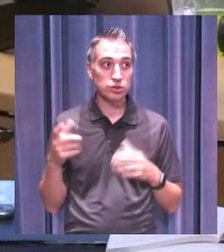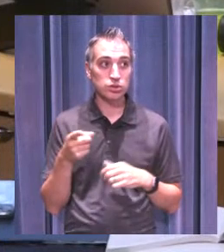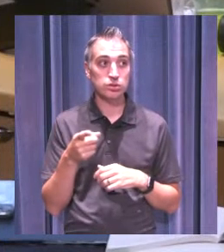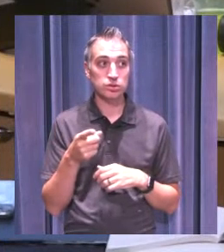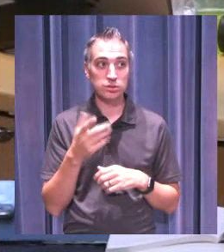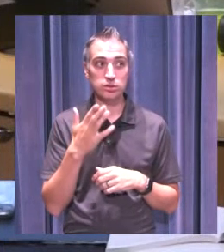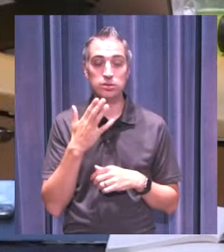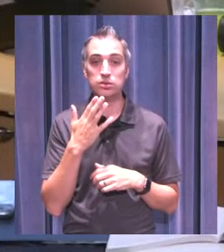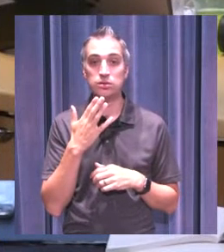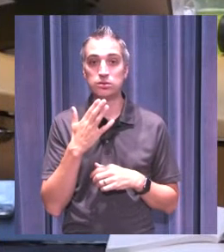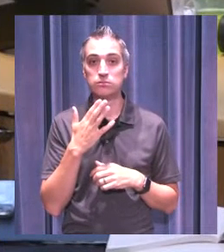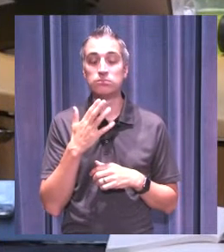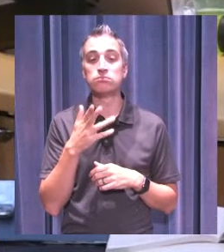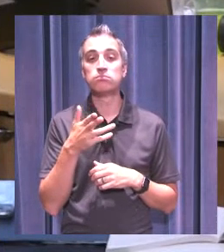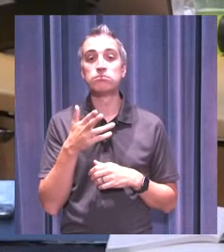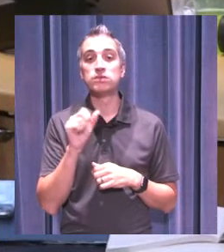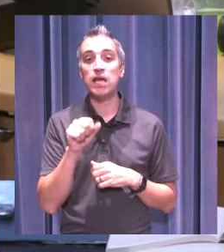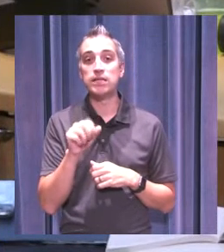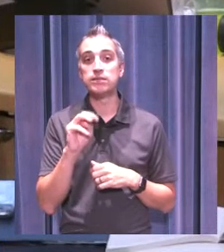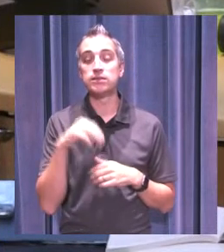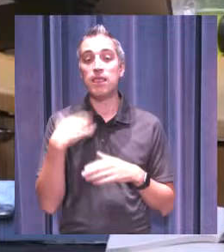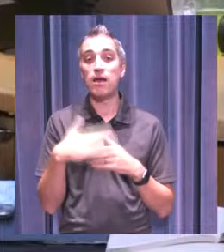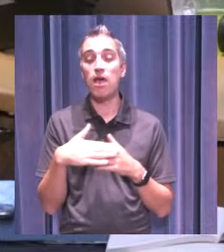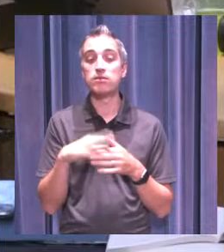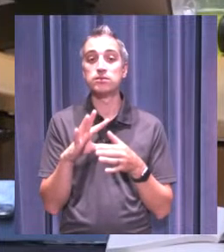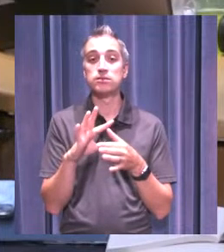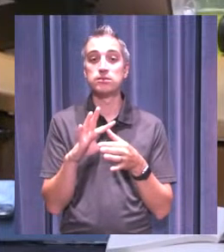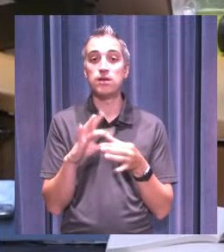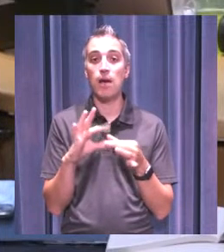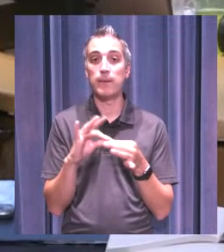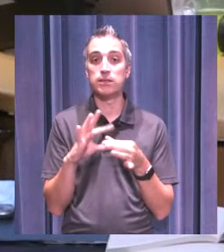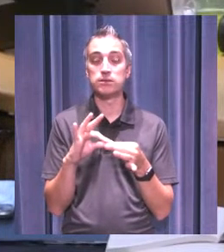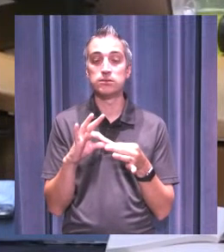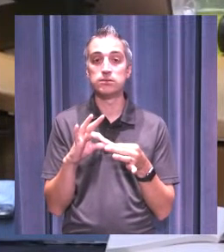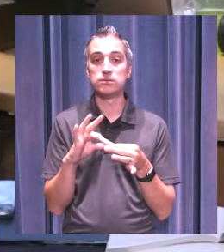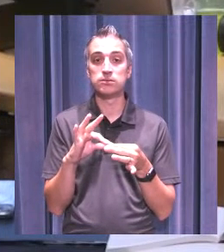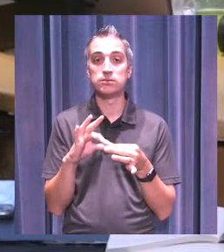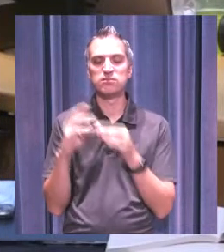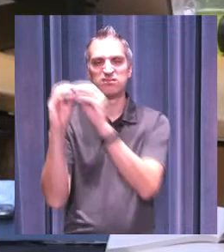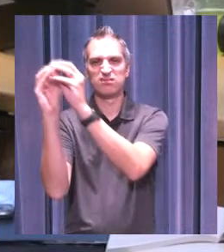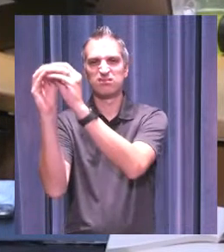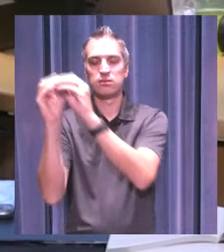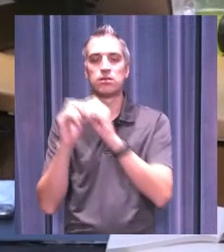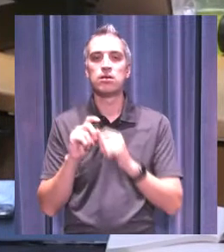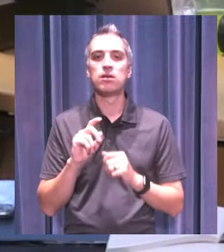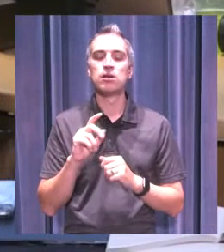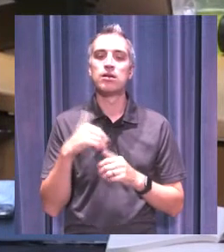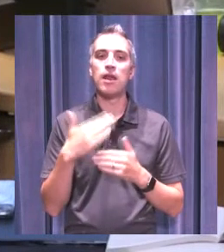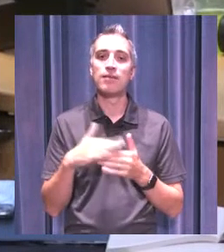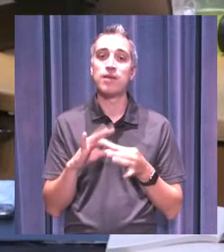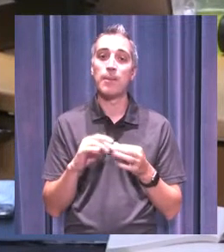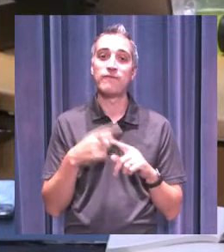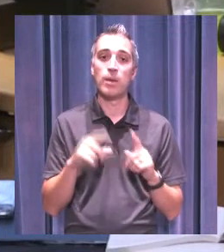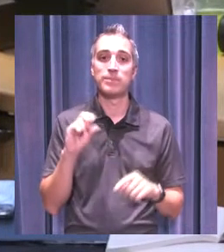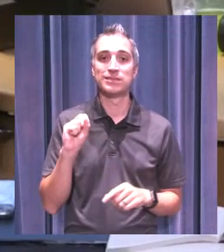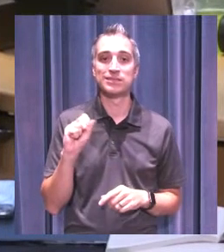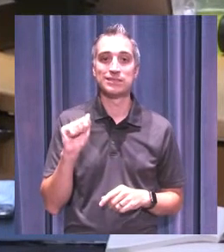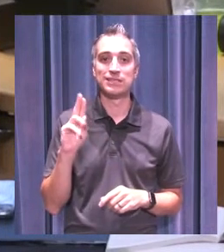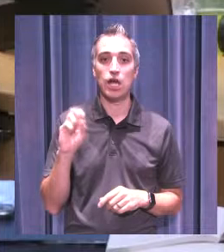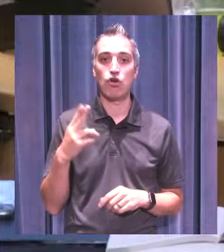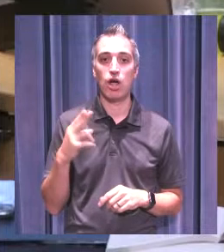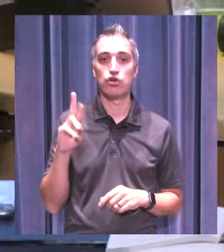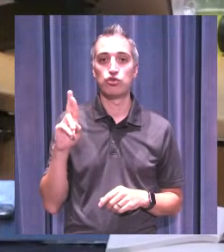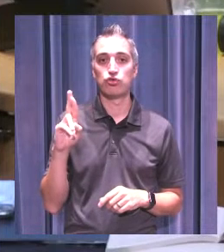Yes, Mr. Chair, the next comment has been submitted by Sarah Richter of